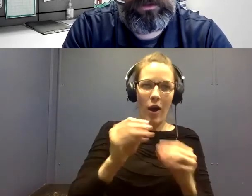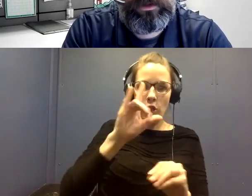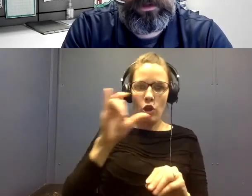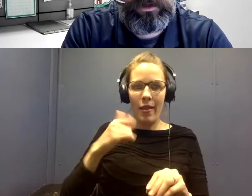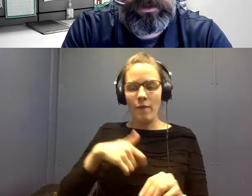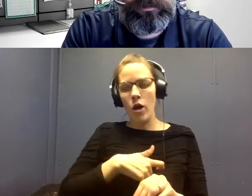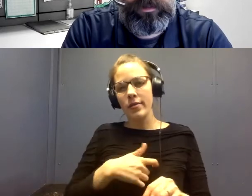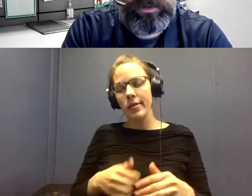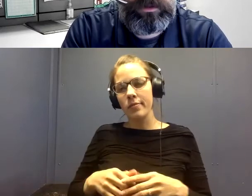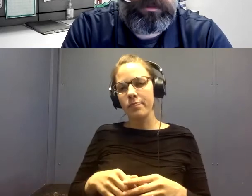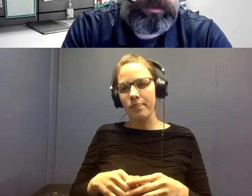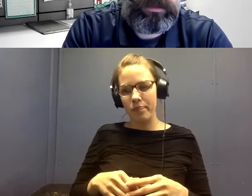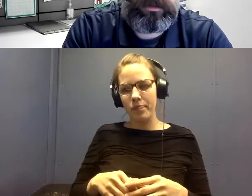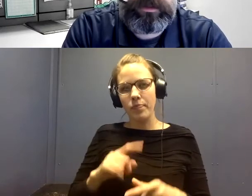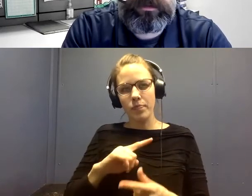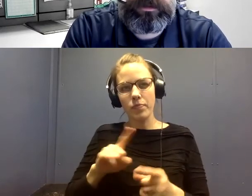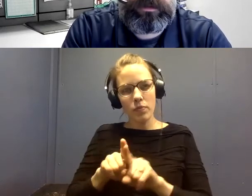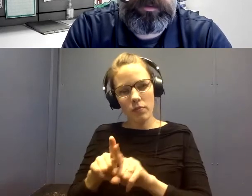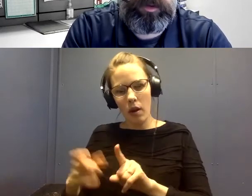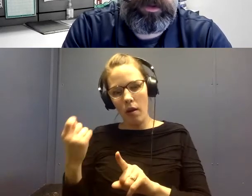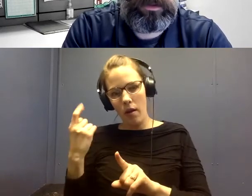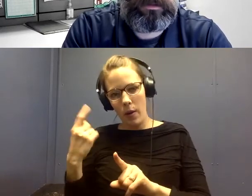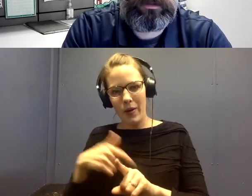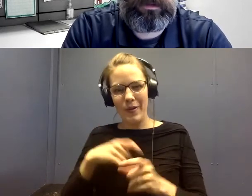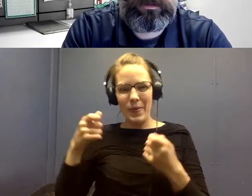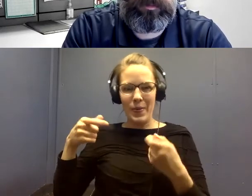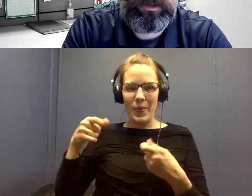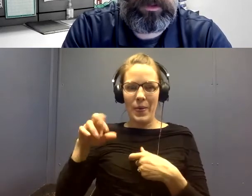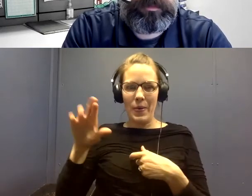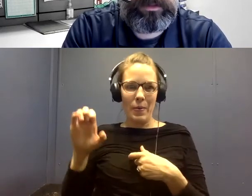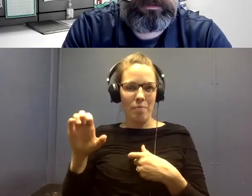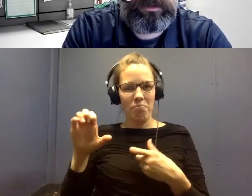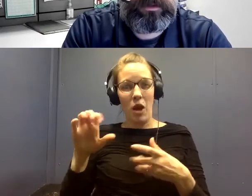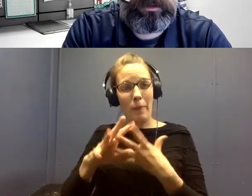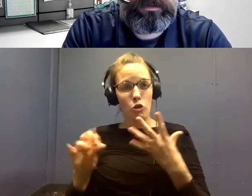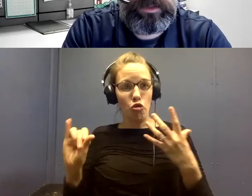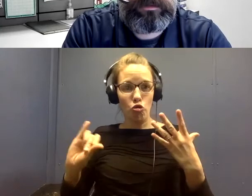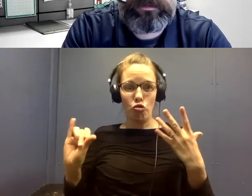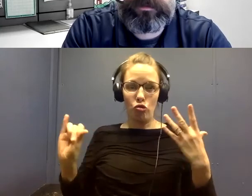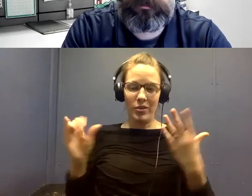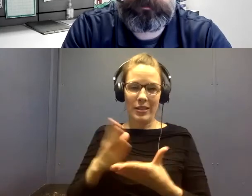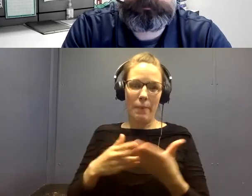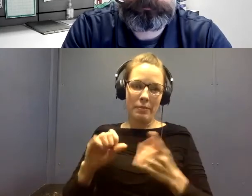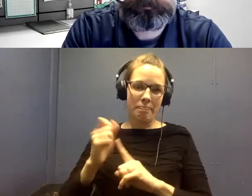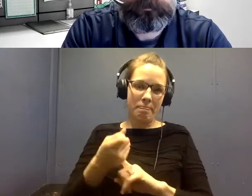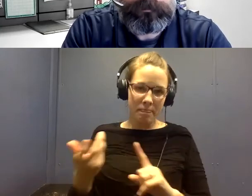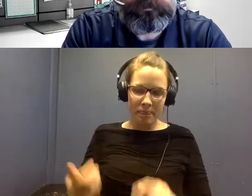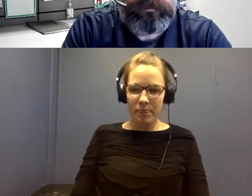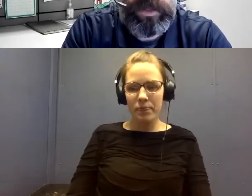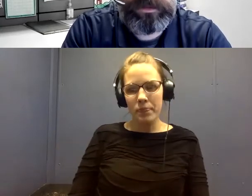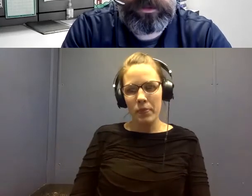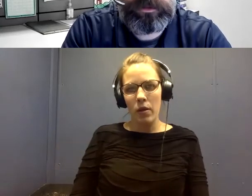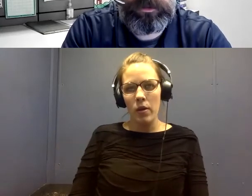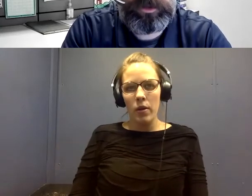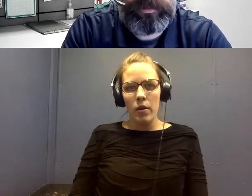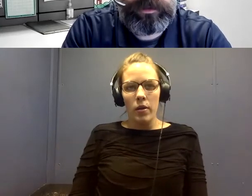us. But then also realizing that remote work is completely an option in some cases. So